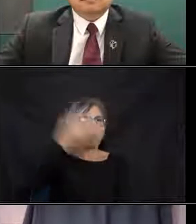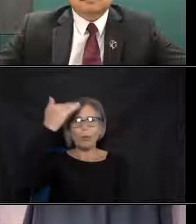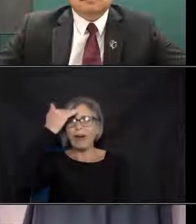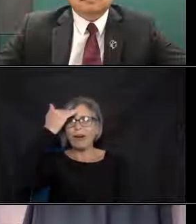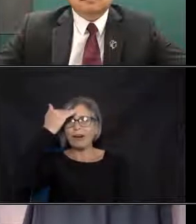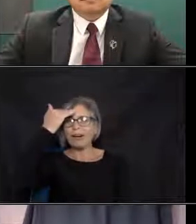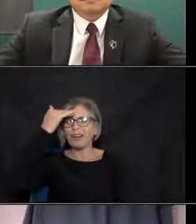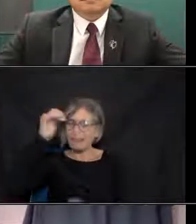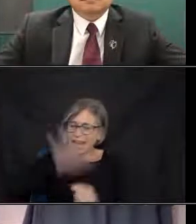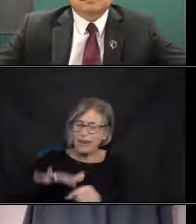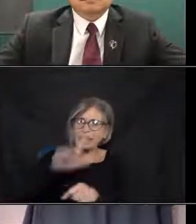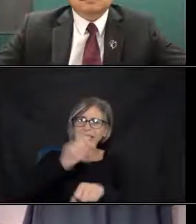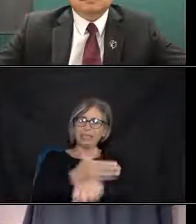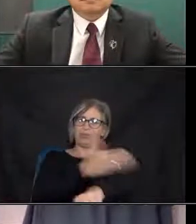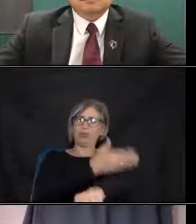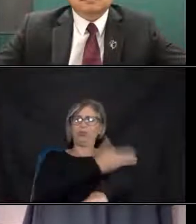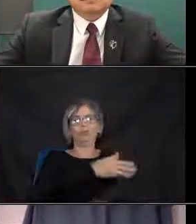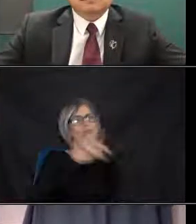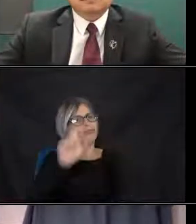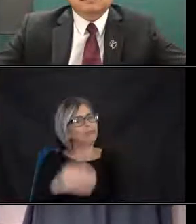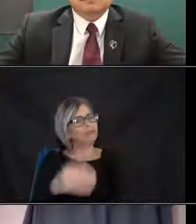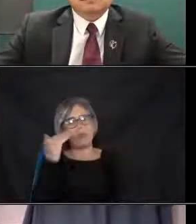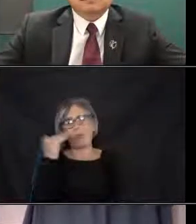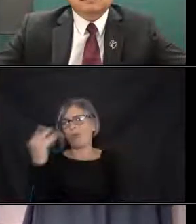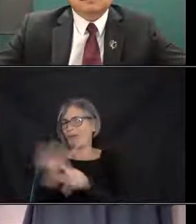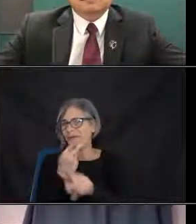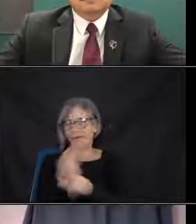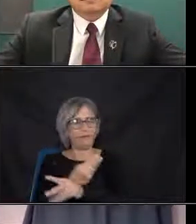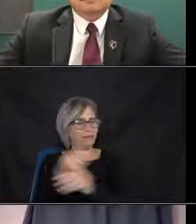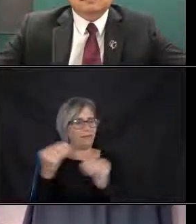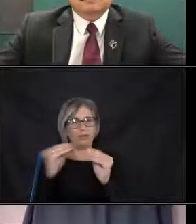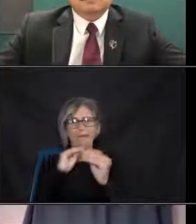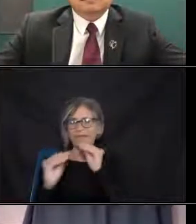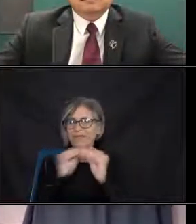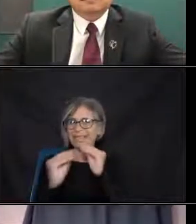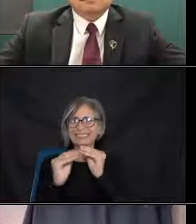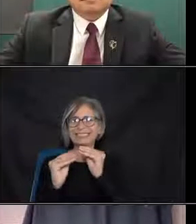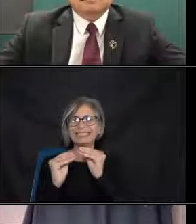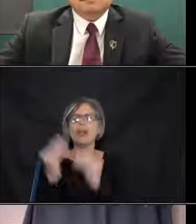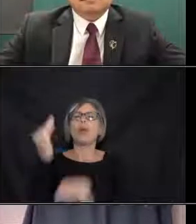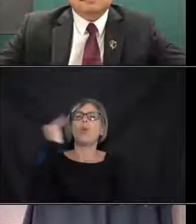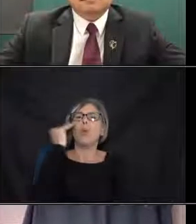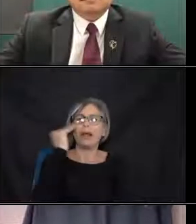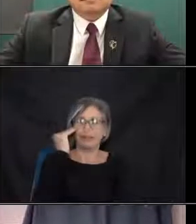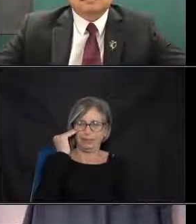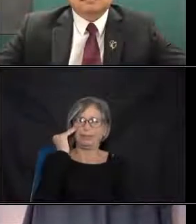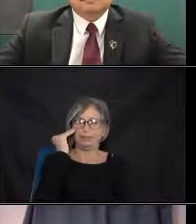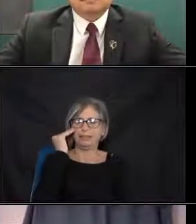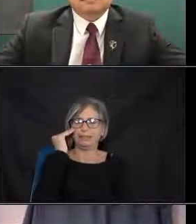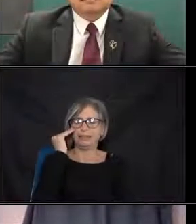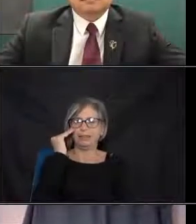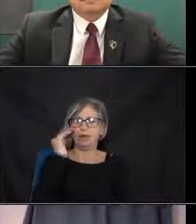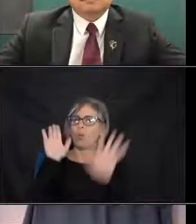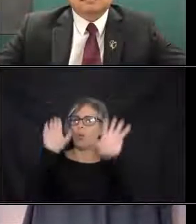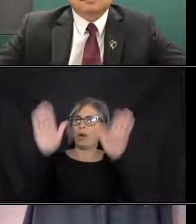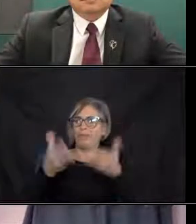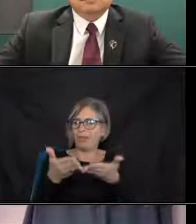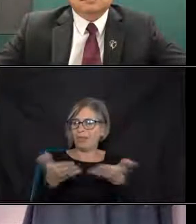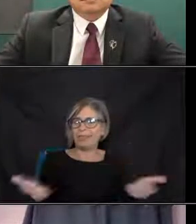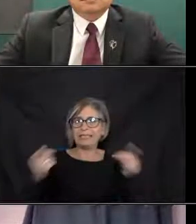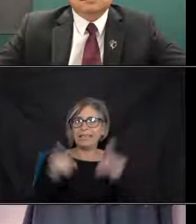we are aware of areas that need to be fixed and improved, absolute awareness. working on some great things with, you